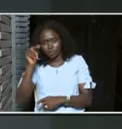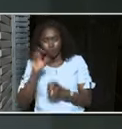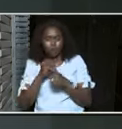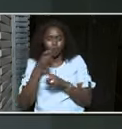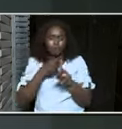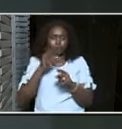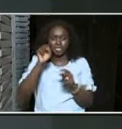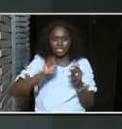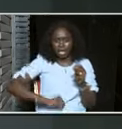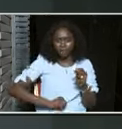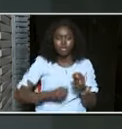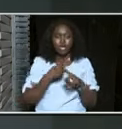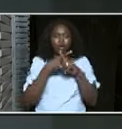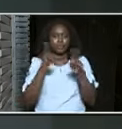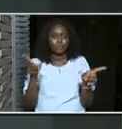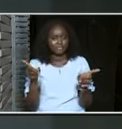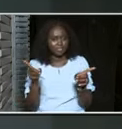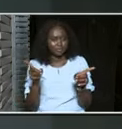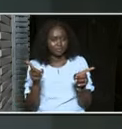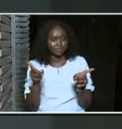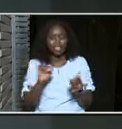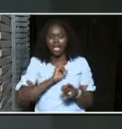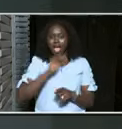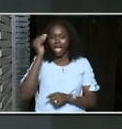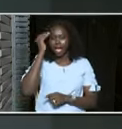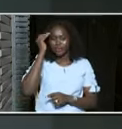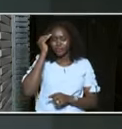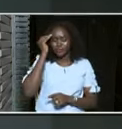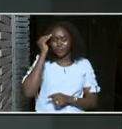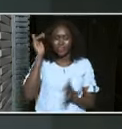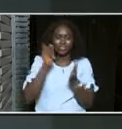the South. But I know that